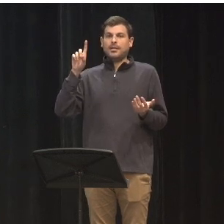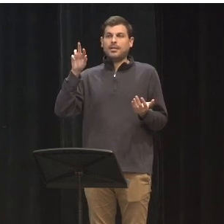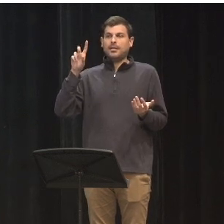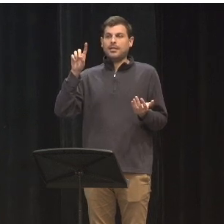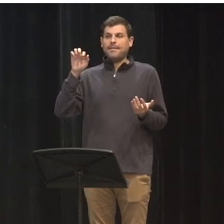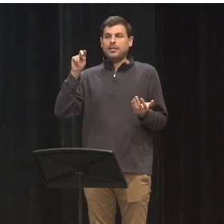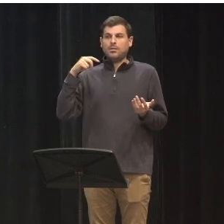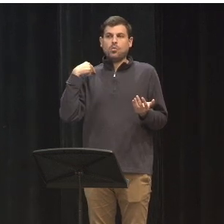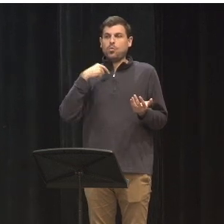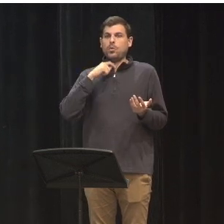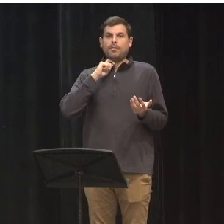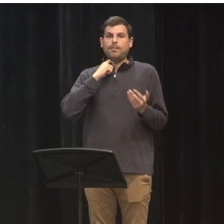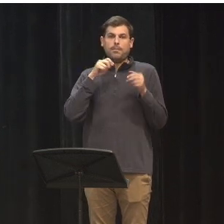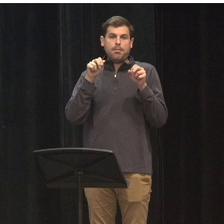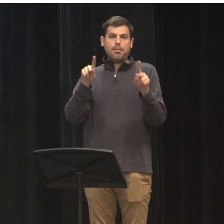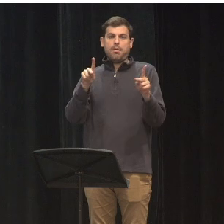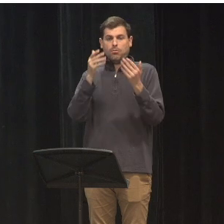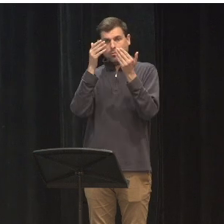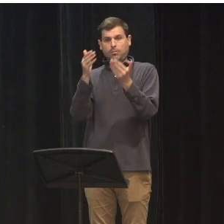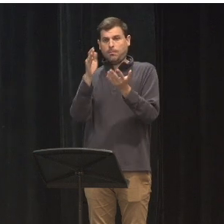we've unmuted you, could you announce yourself?